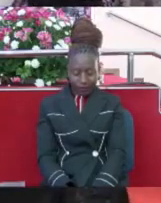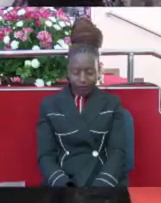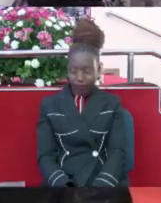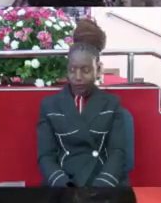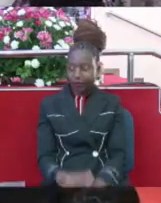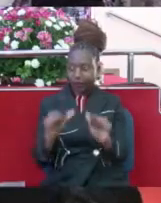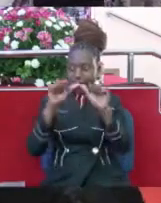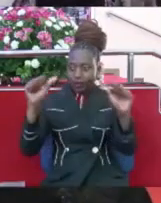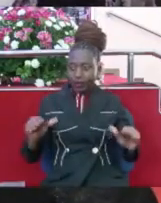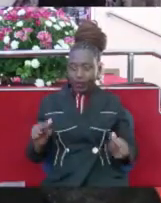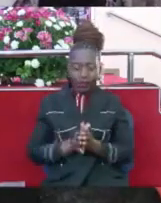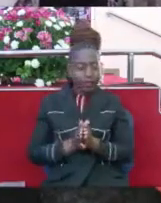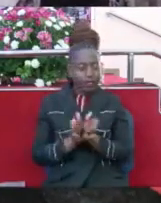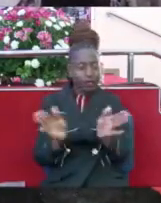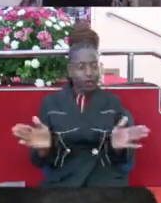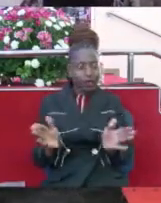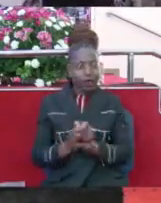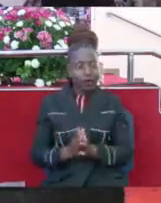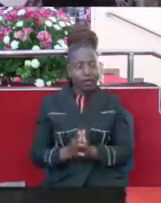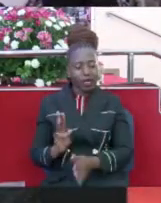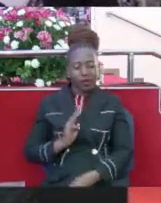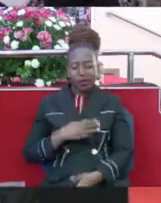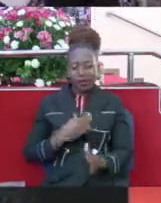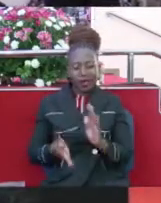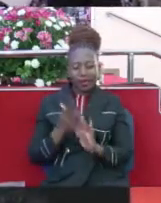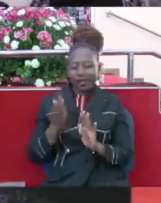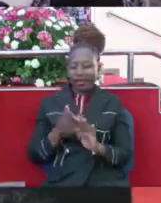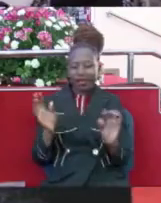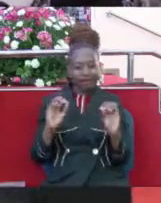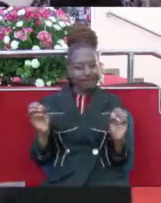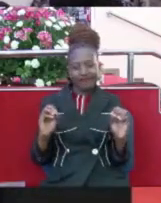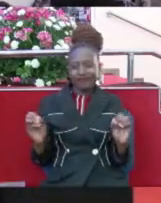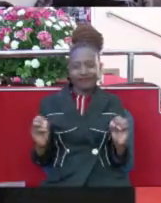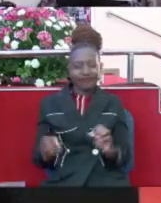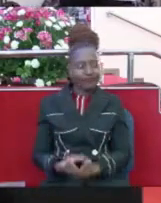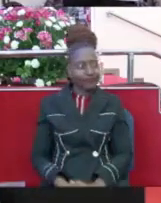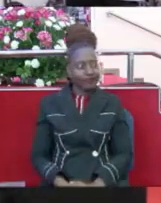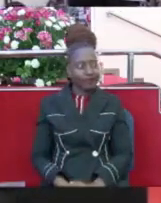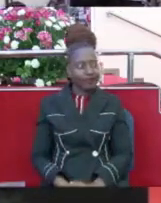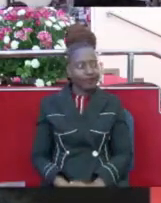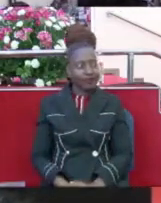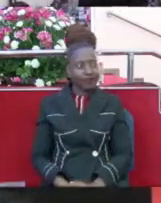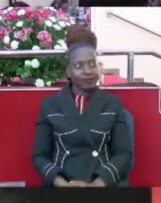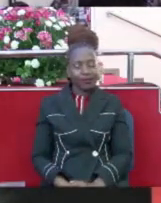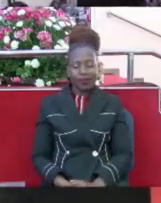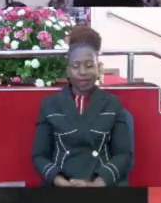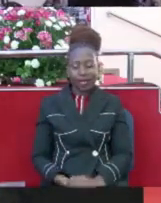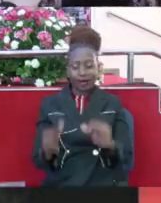open. We are not in a hurry when it comes to that. The altar is